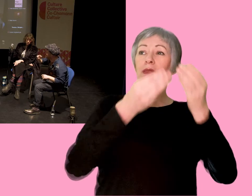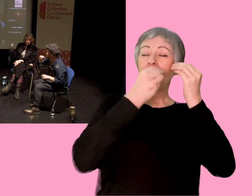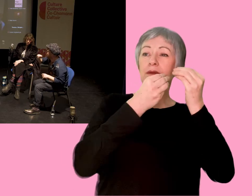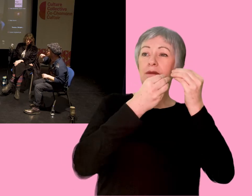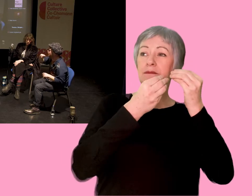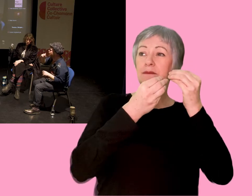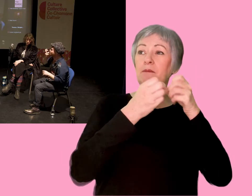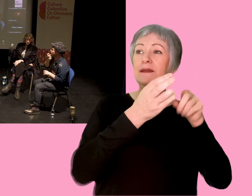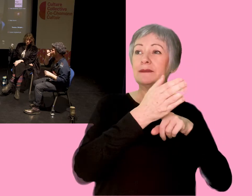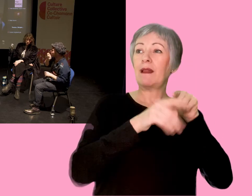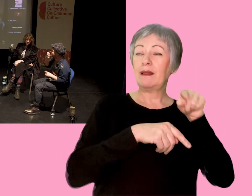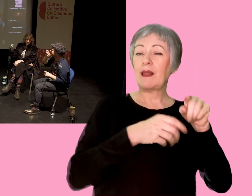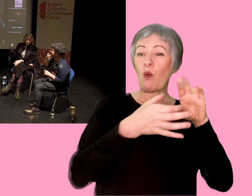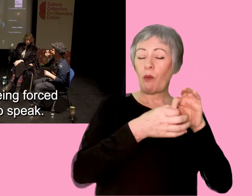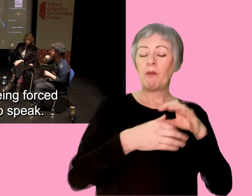so,